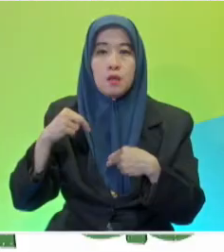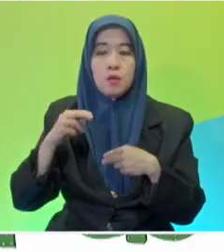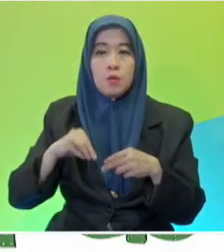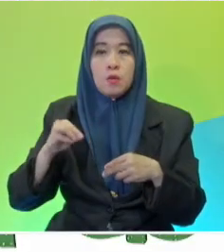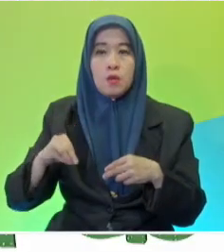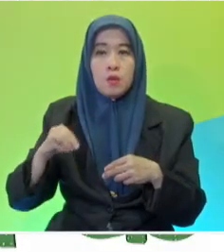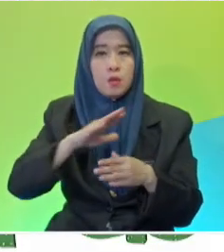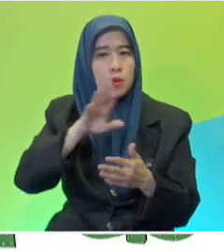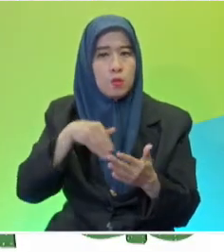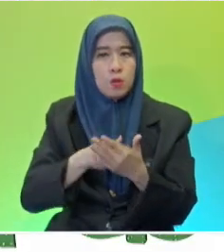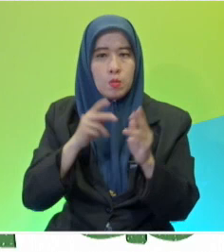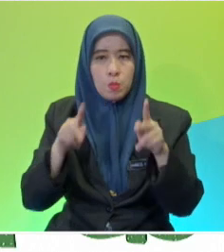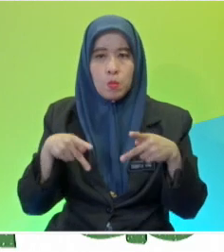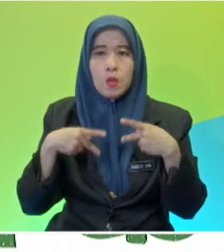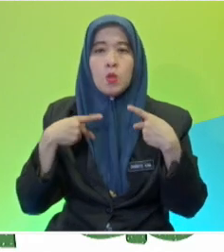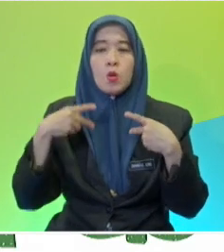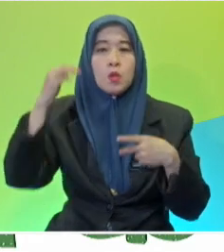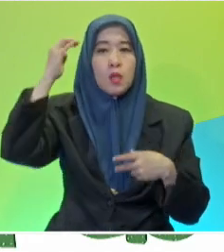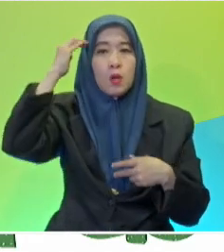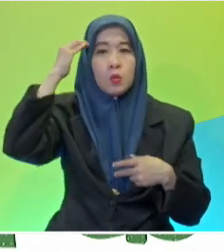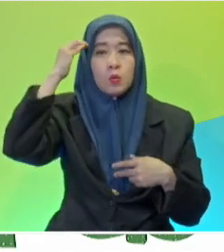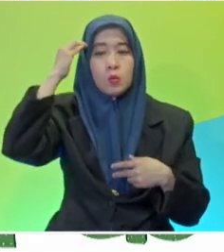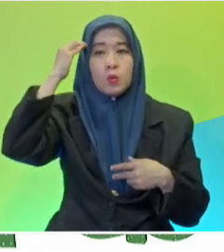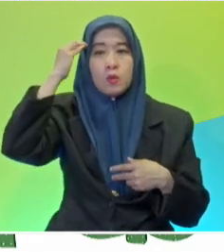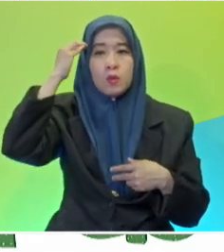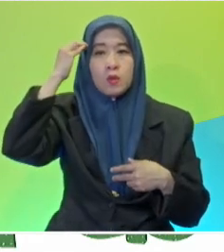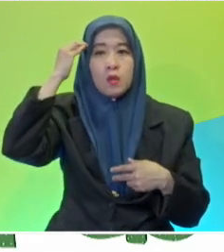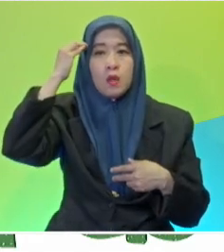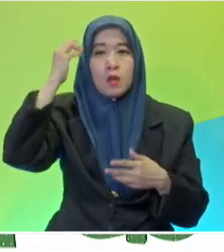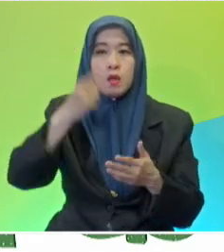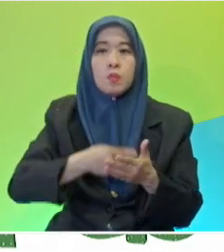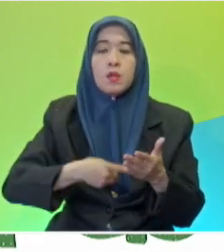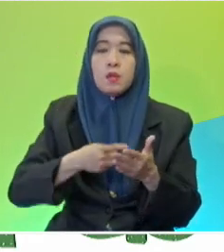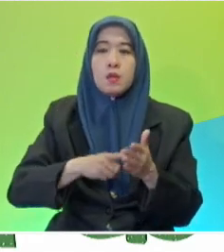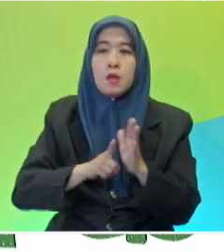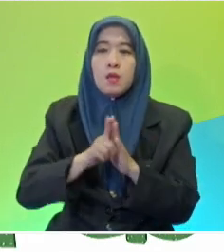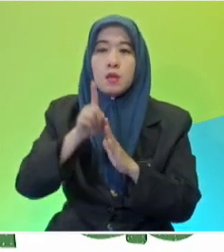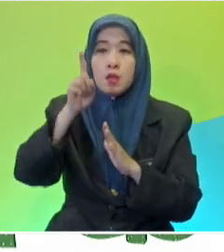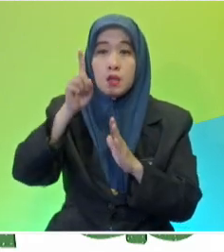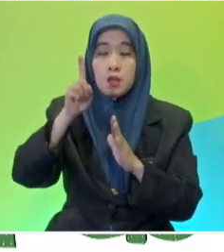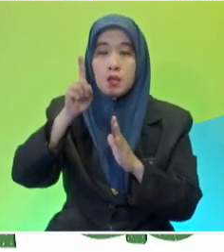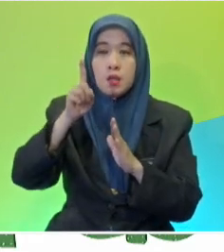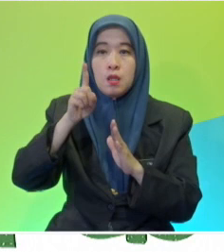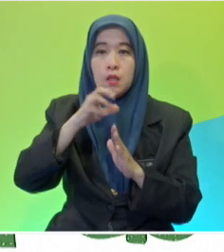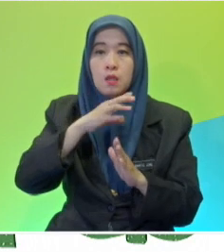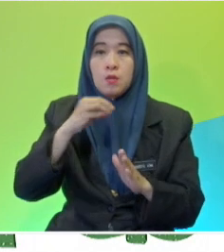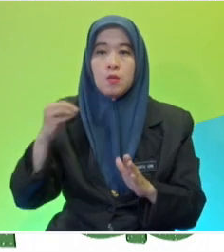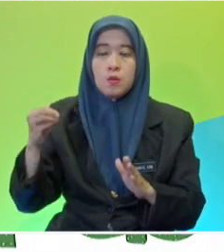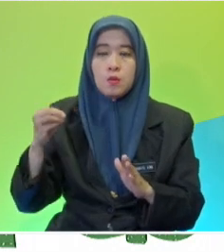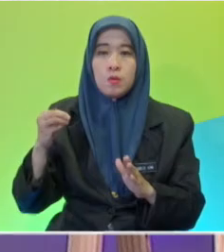grow, the number of leaves, the size of leaf, the height of plant, and the circumference of the stem